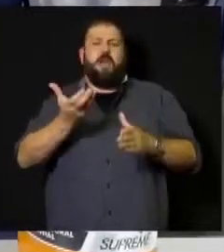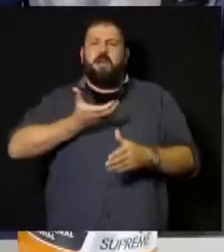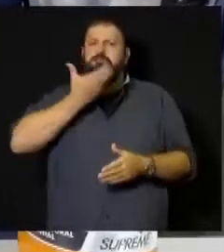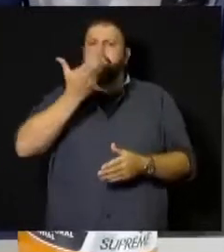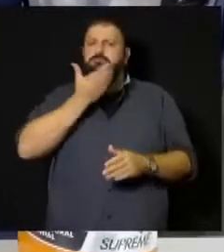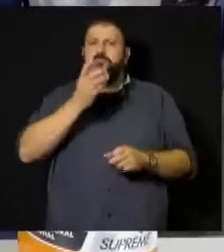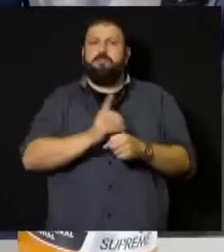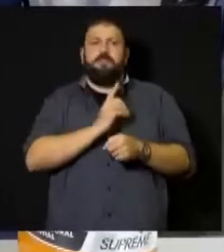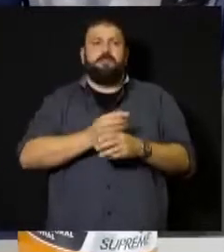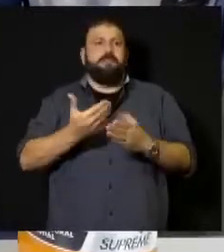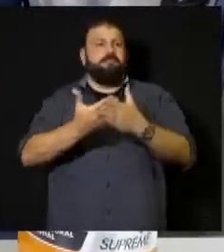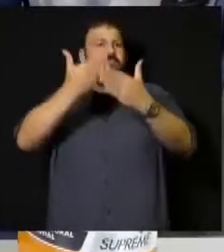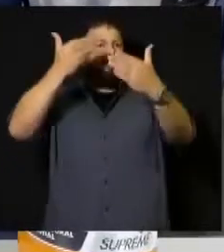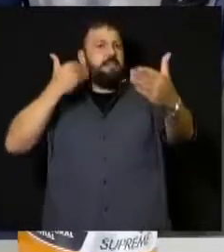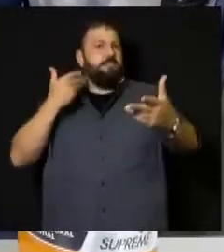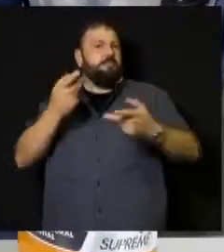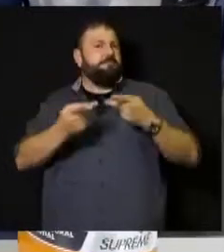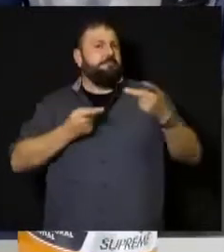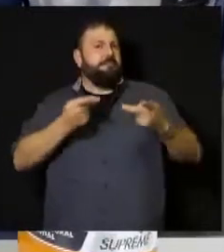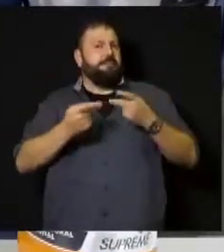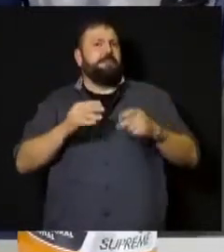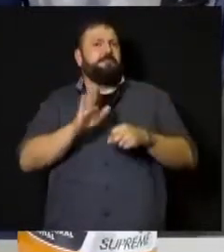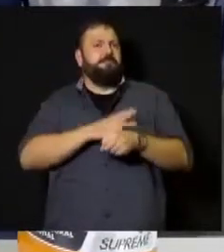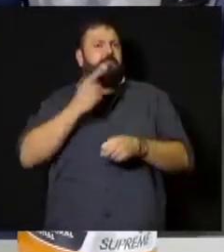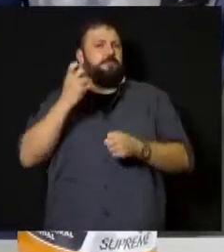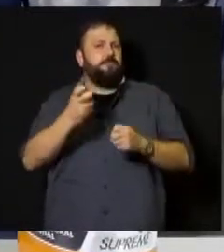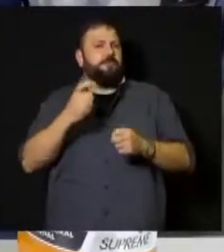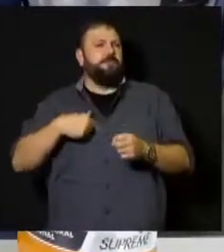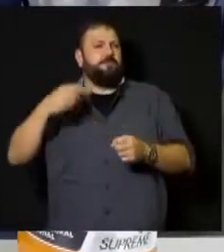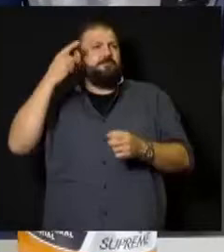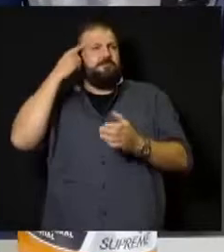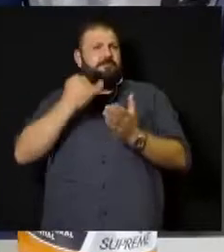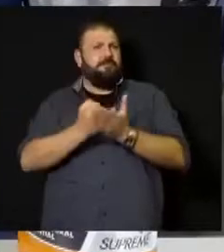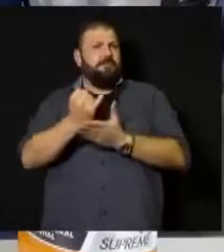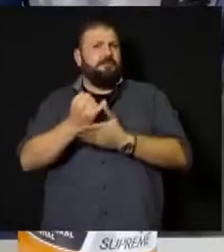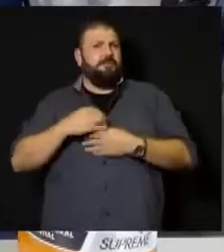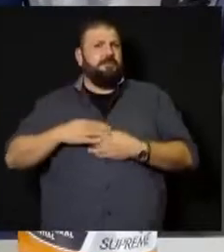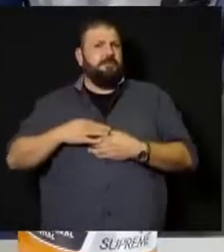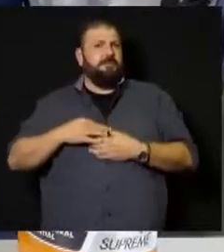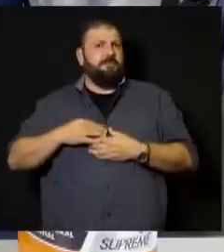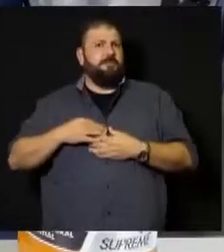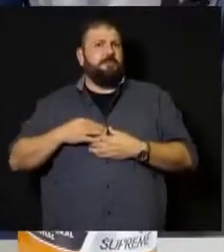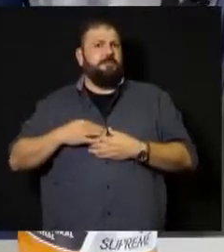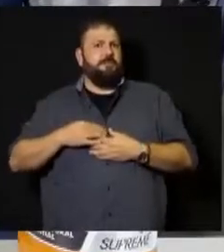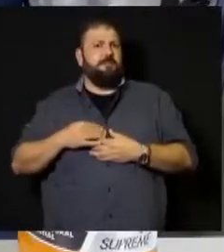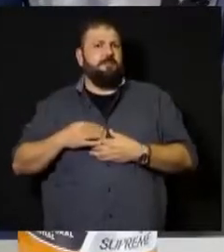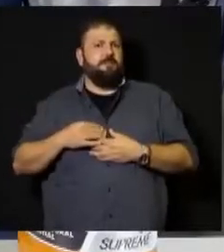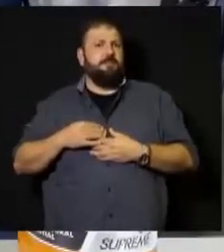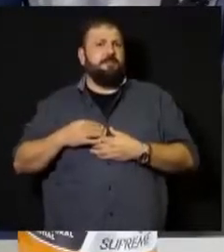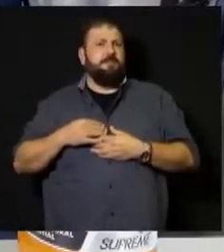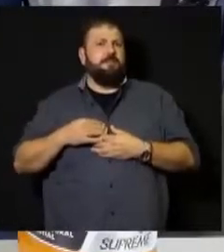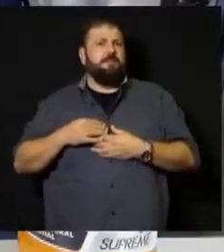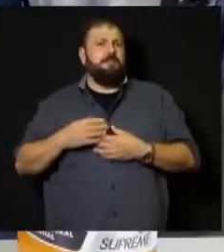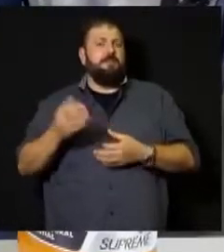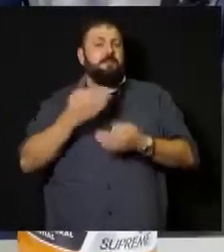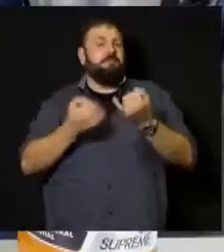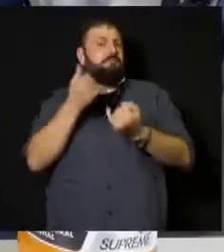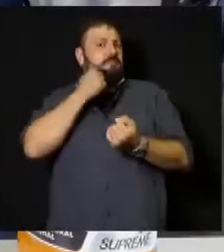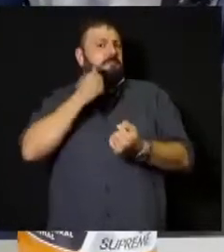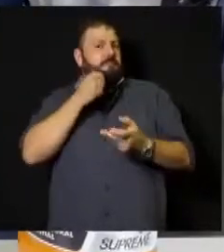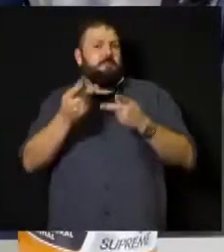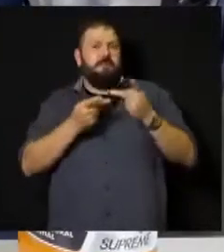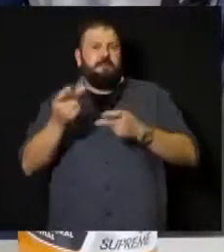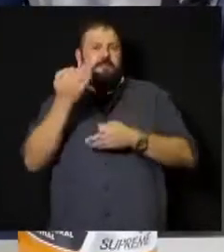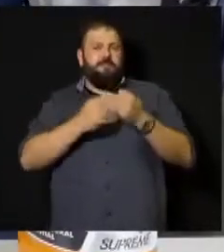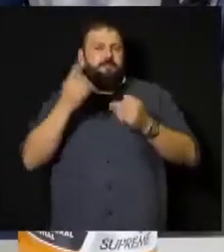doing, that we decided to train from day number 1 the best way possible, and